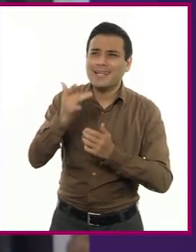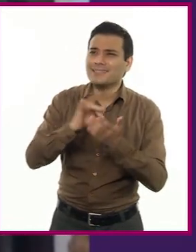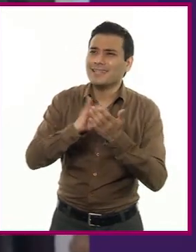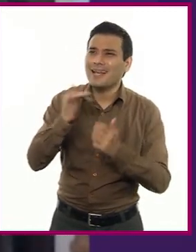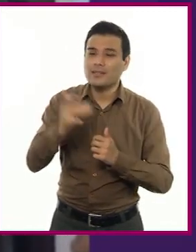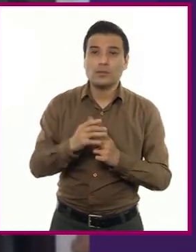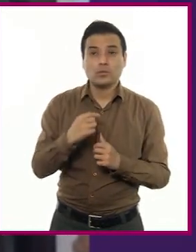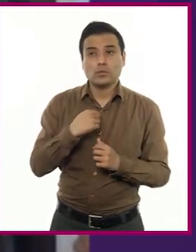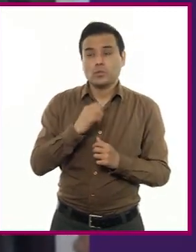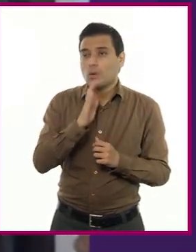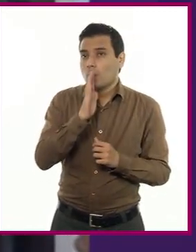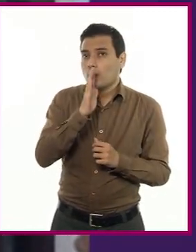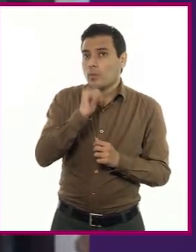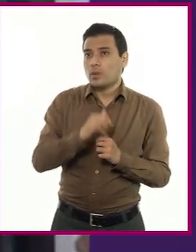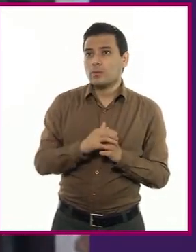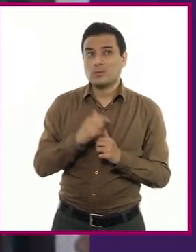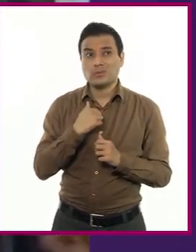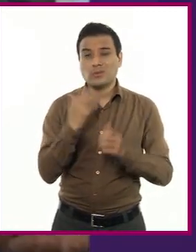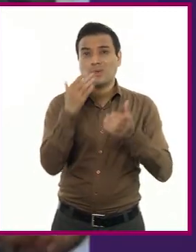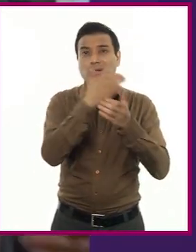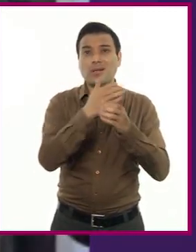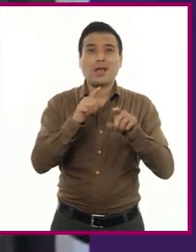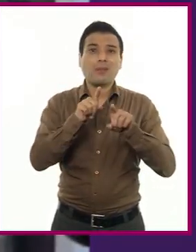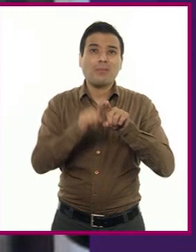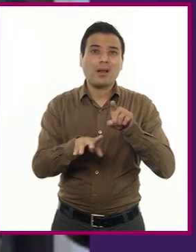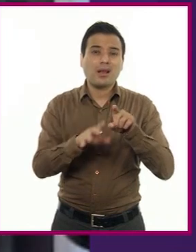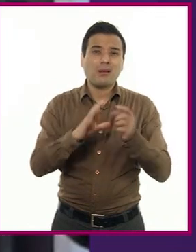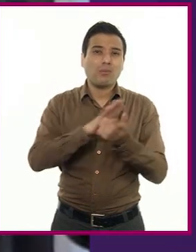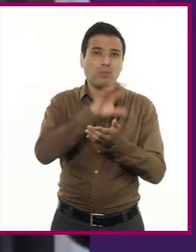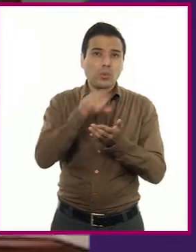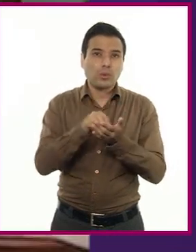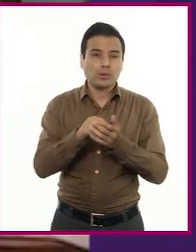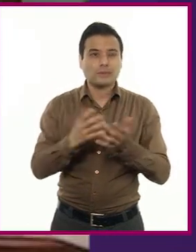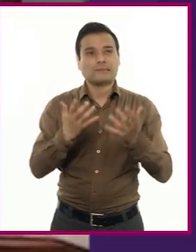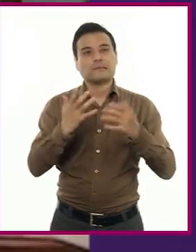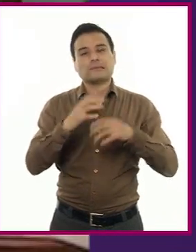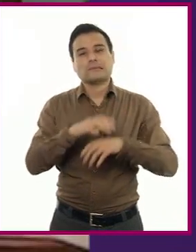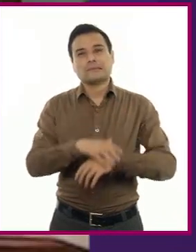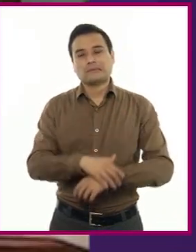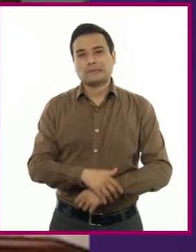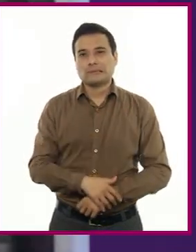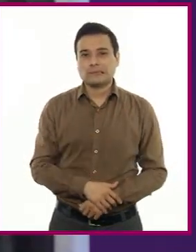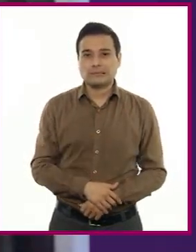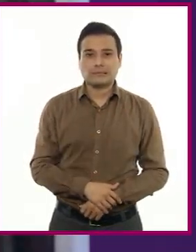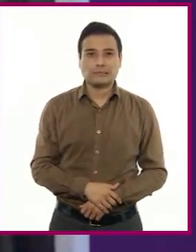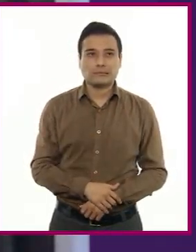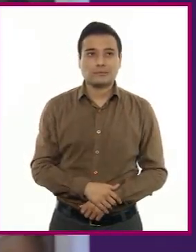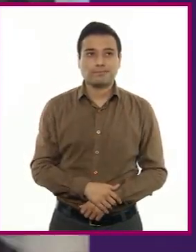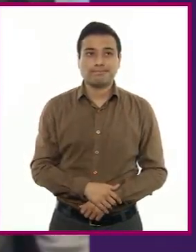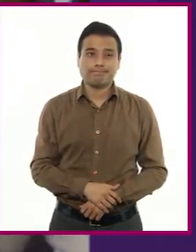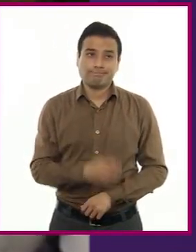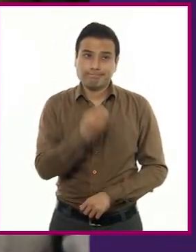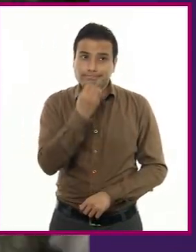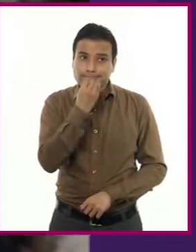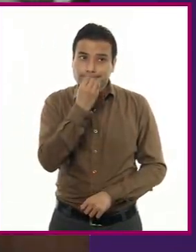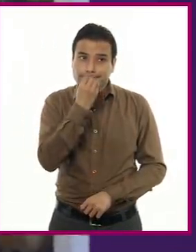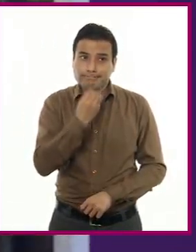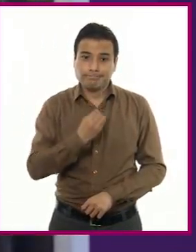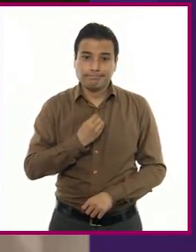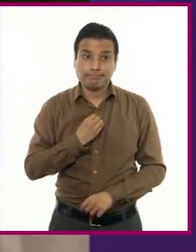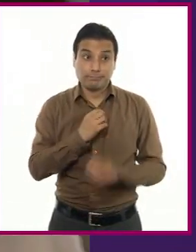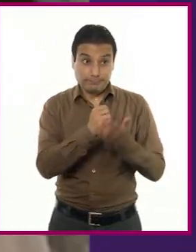Brian. I have to go to my sister's wedding. That's it. Well, Kevin, you want to help me?